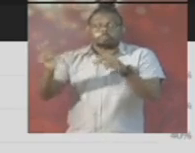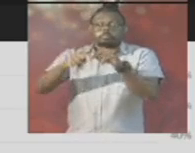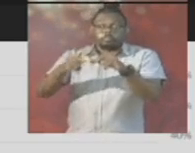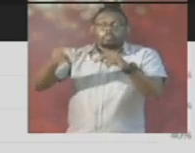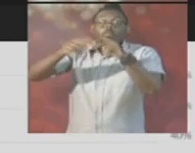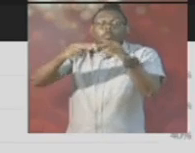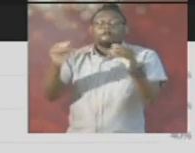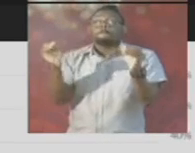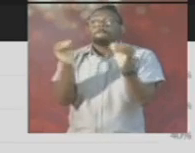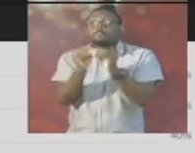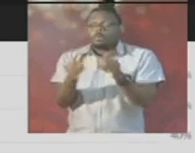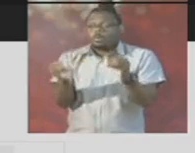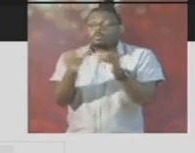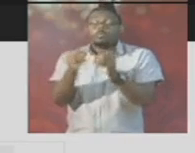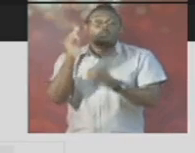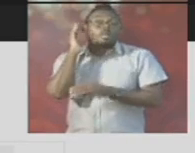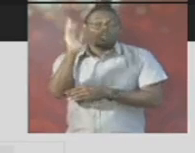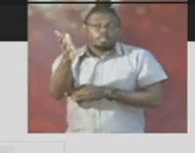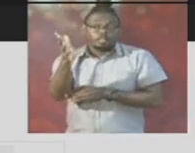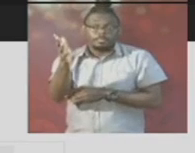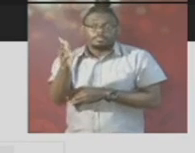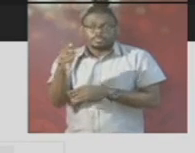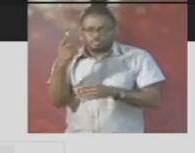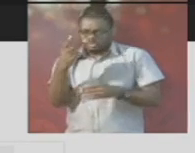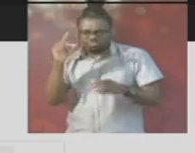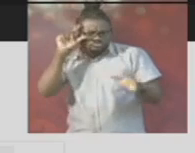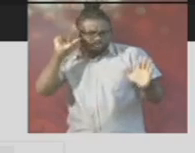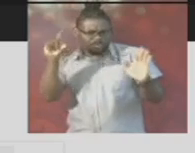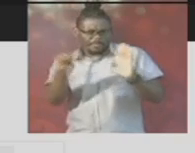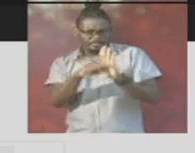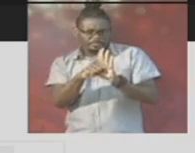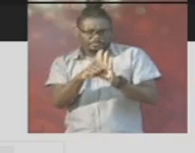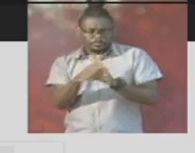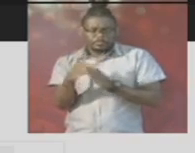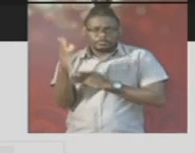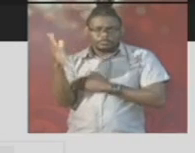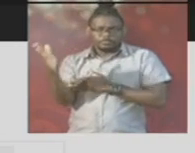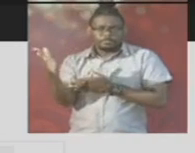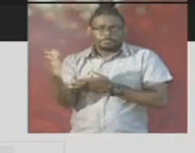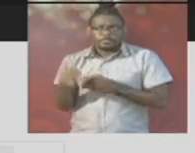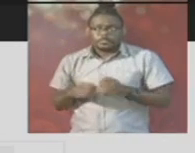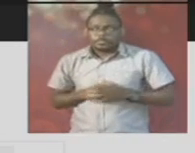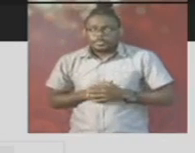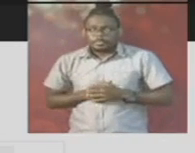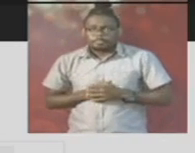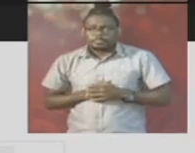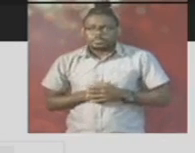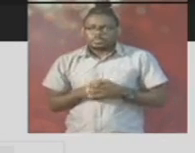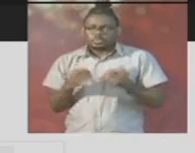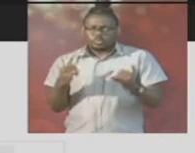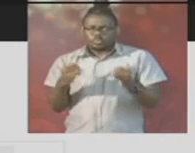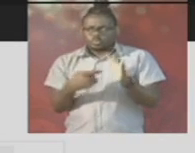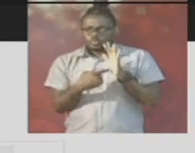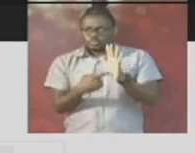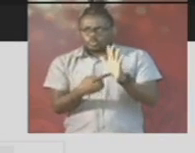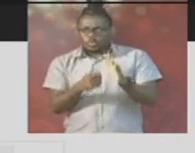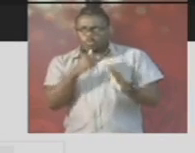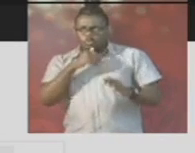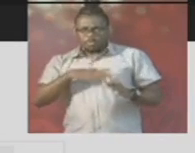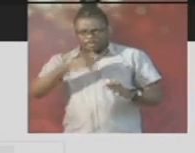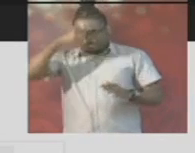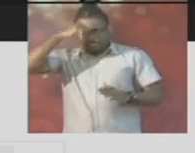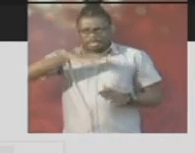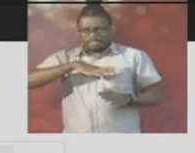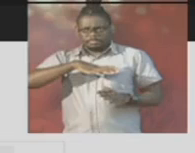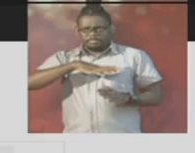amount. Next slide, please. The demographics that we have been describing are, as we have described in the